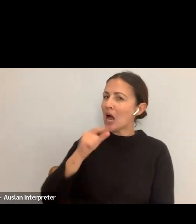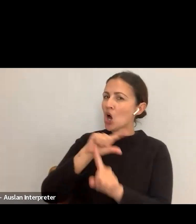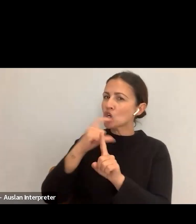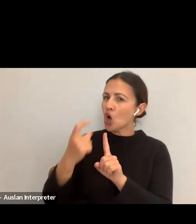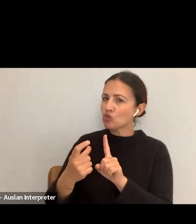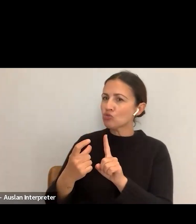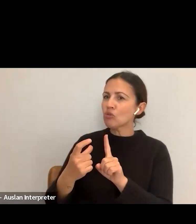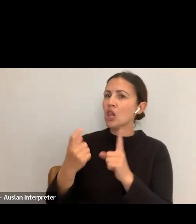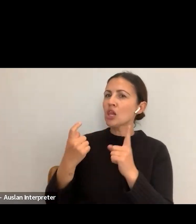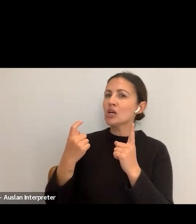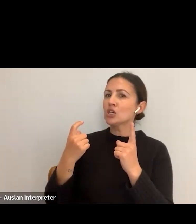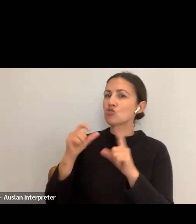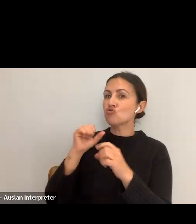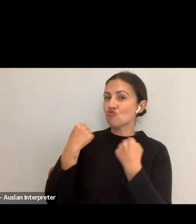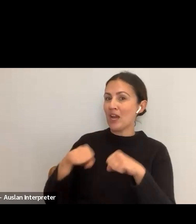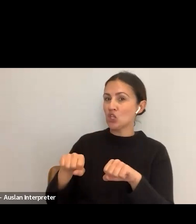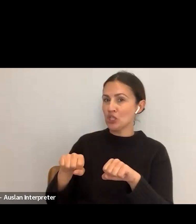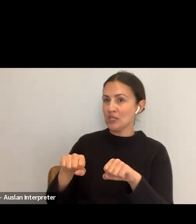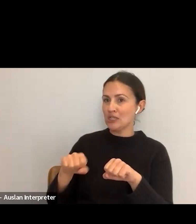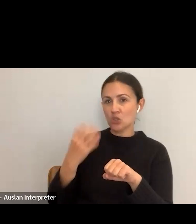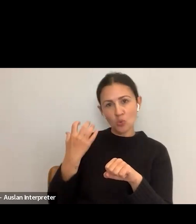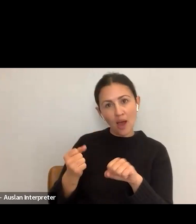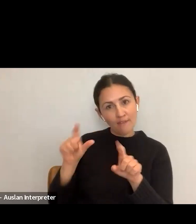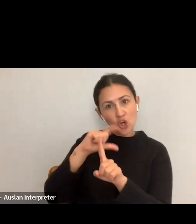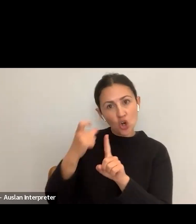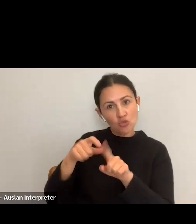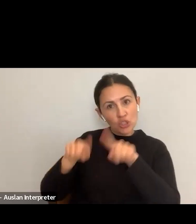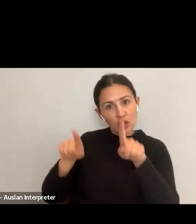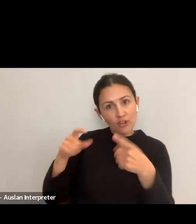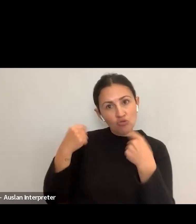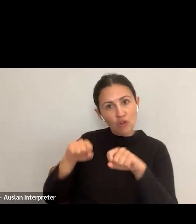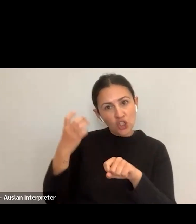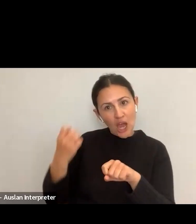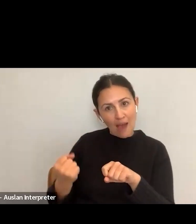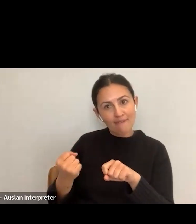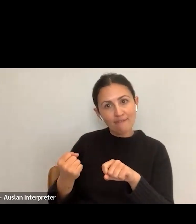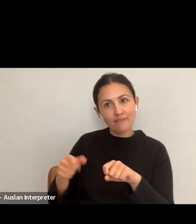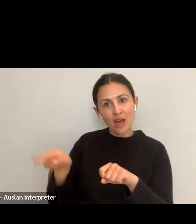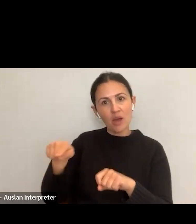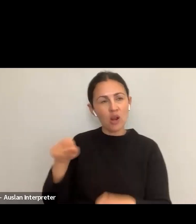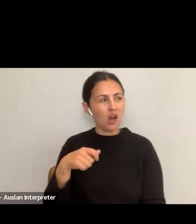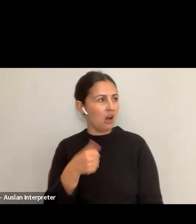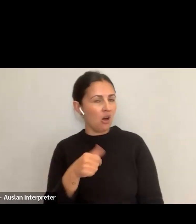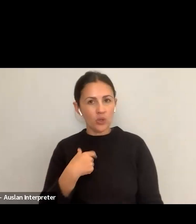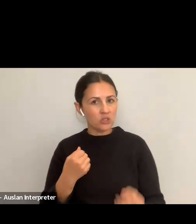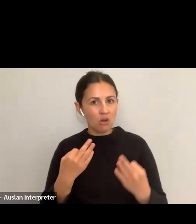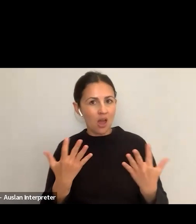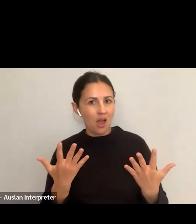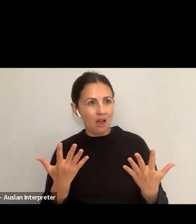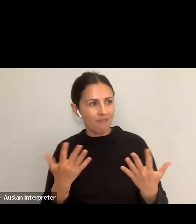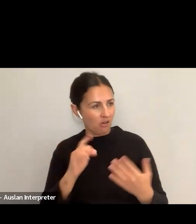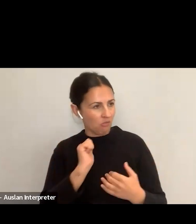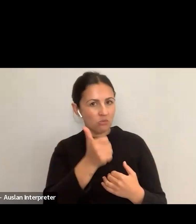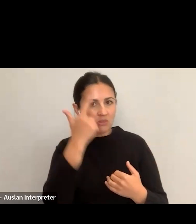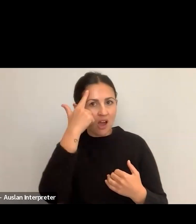I've seen that conversation be received, warmly, because nobody was even talking about it necessarily until I brought it up.